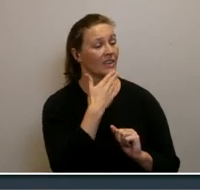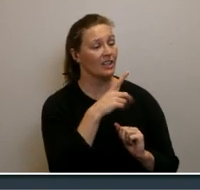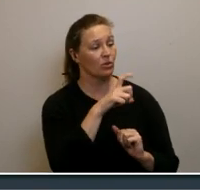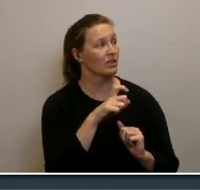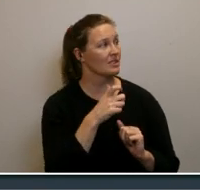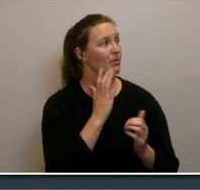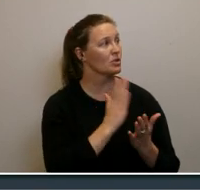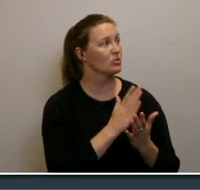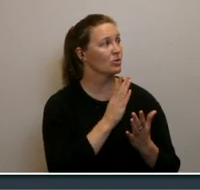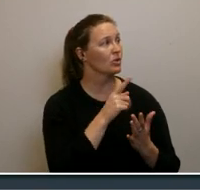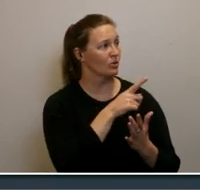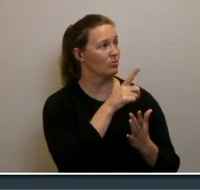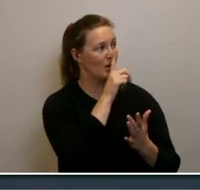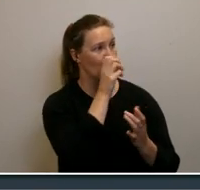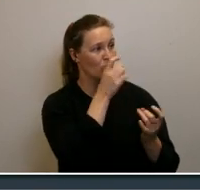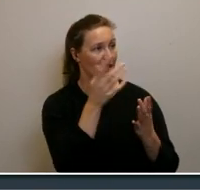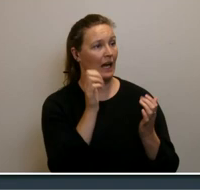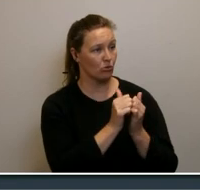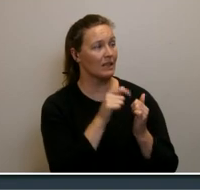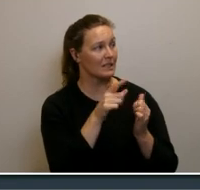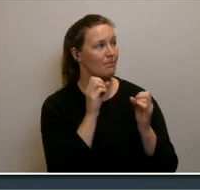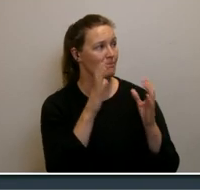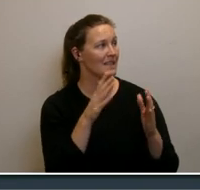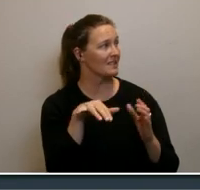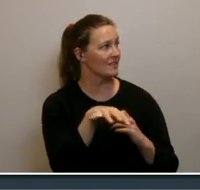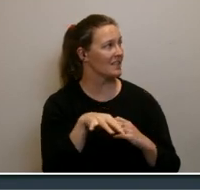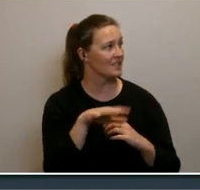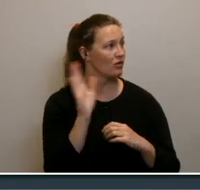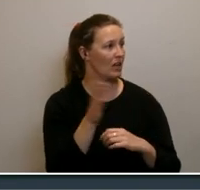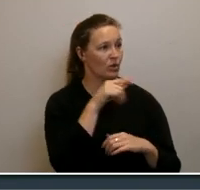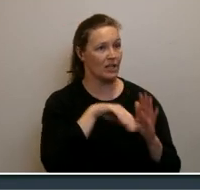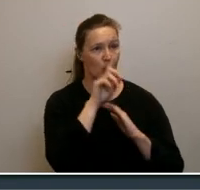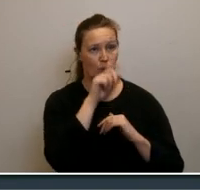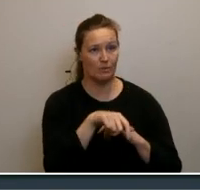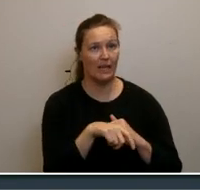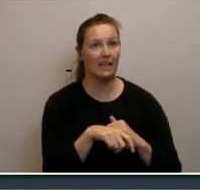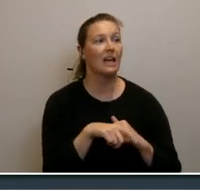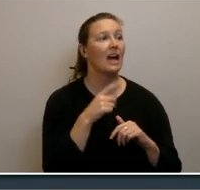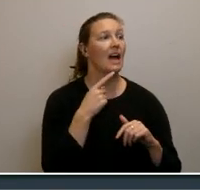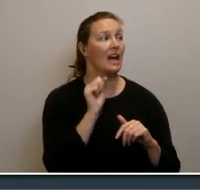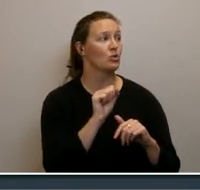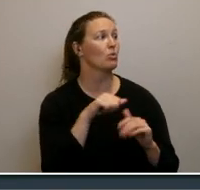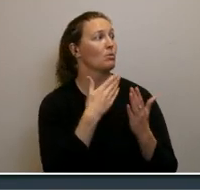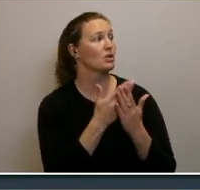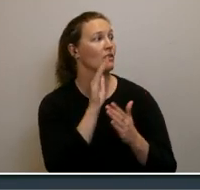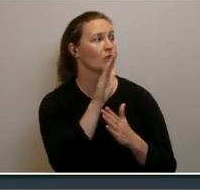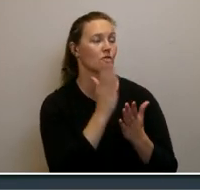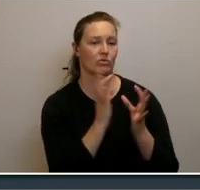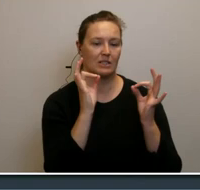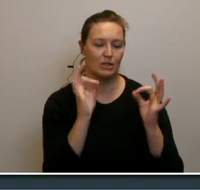is already an amazing facility here for all of Hawke's Bay, and what you're proposing for the future is something pretty special.